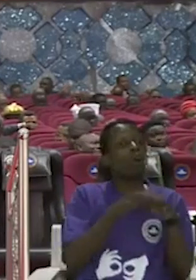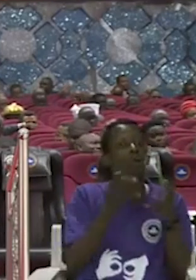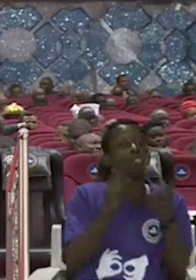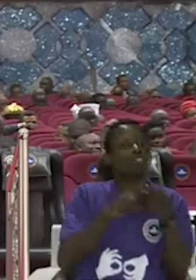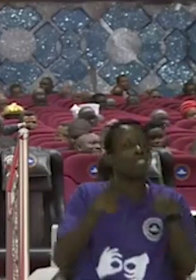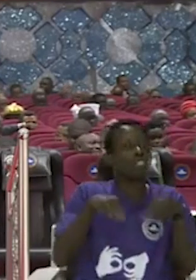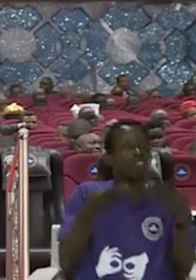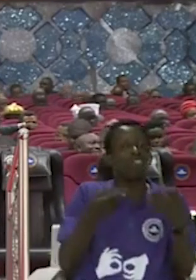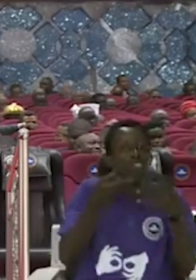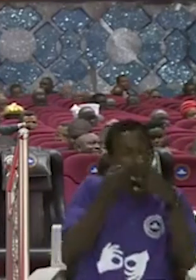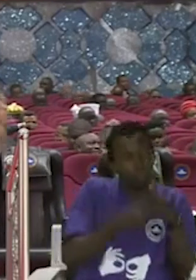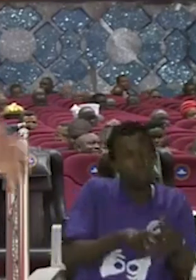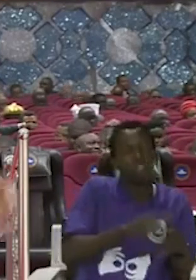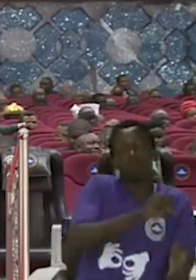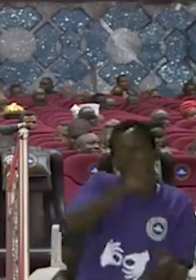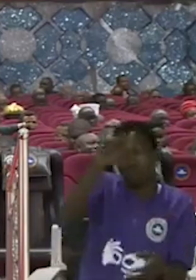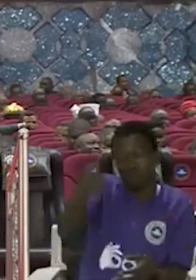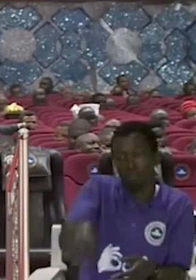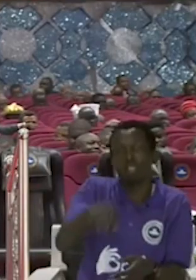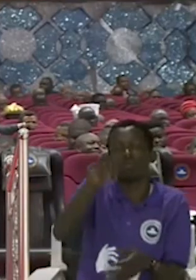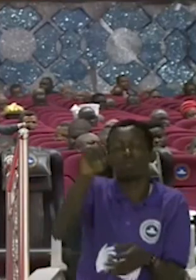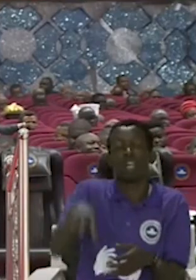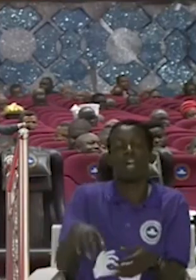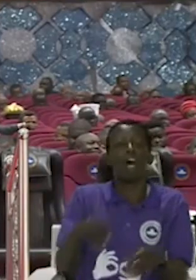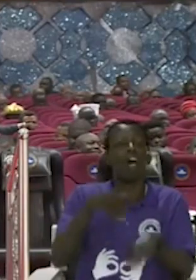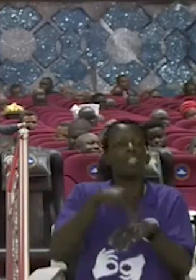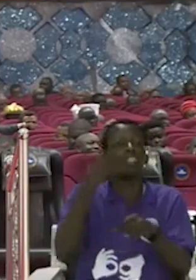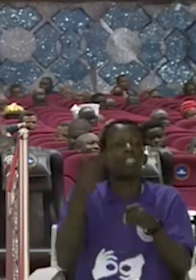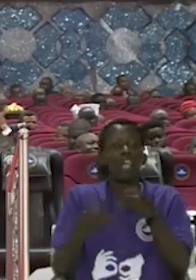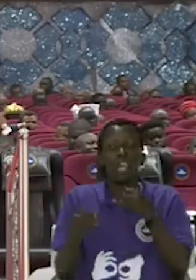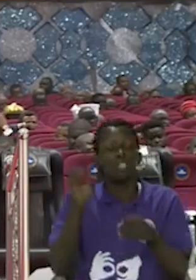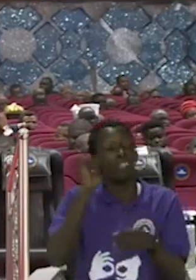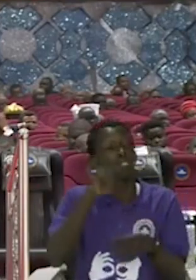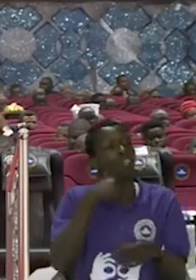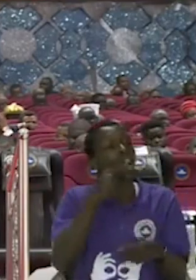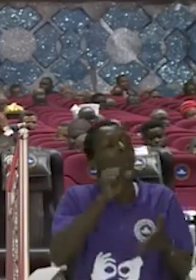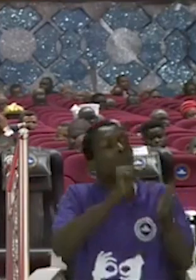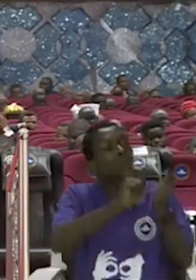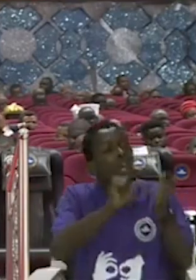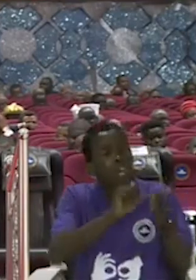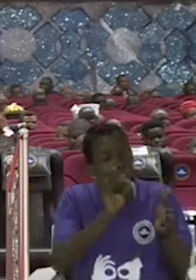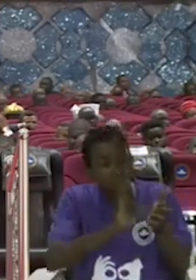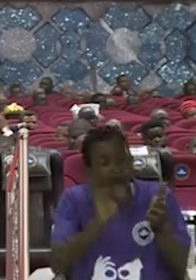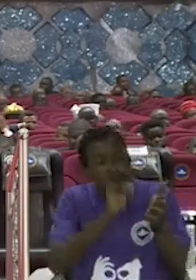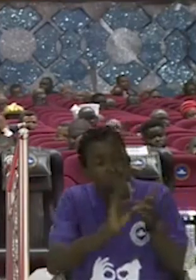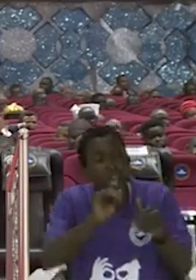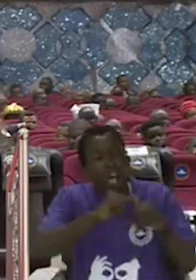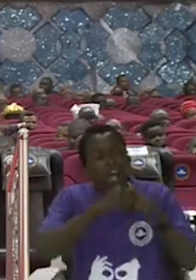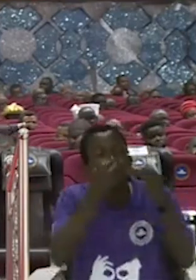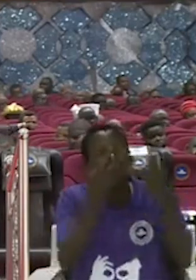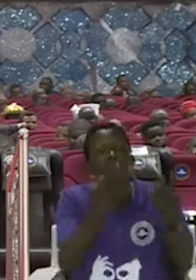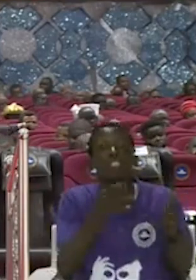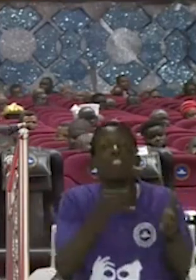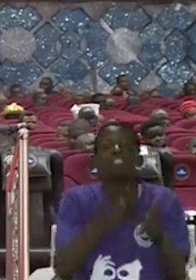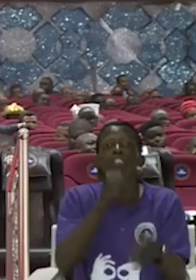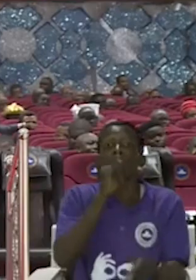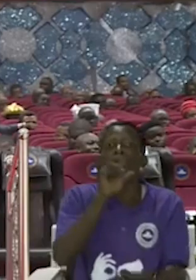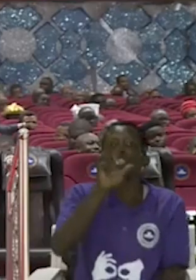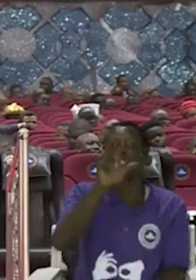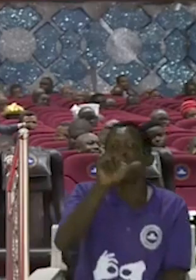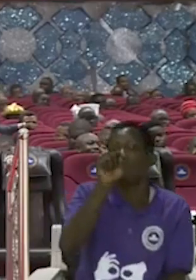At the end, he said they should count everything. They counted, and it was $3.5